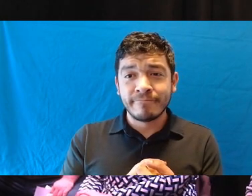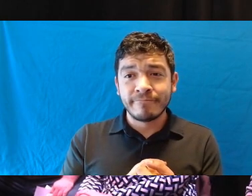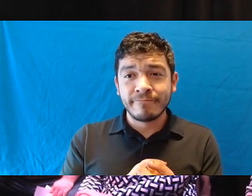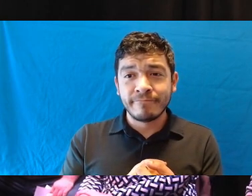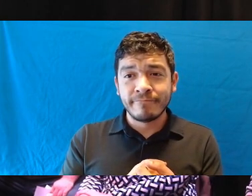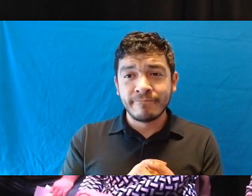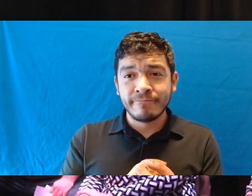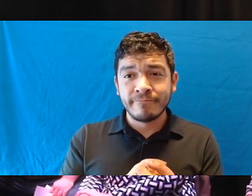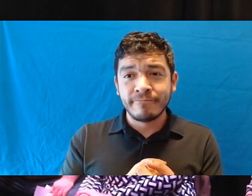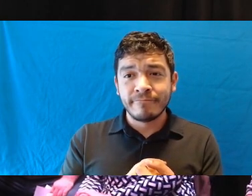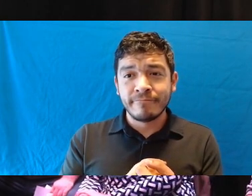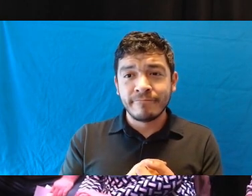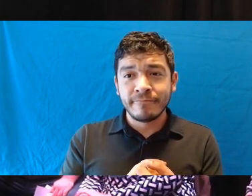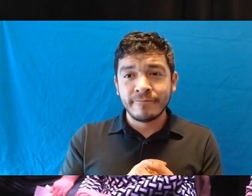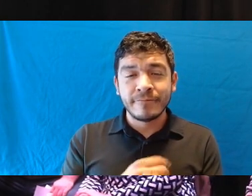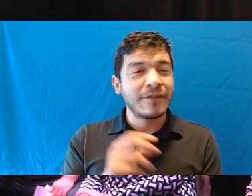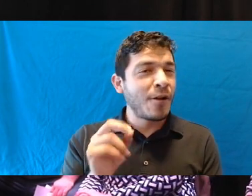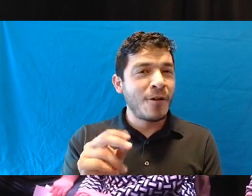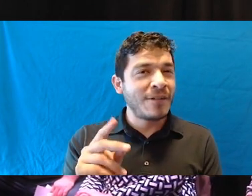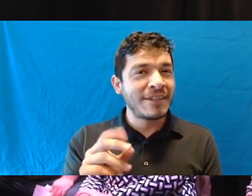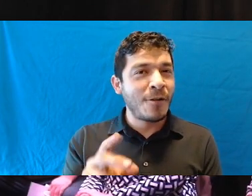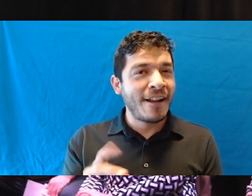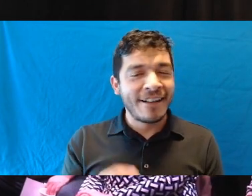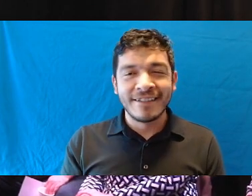That's okay.